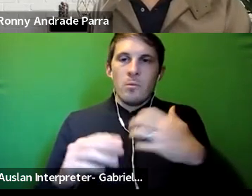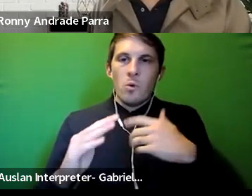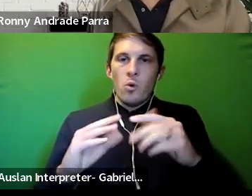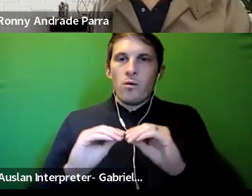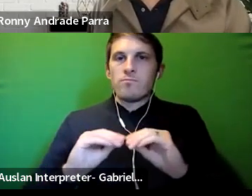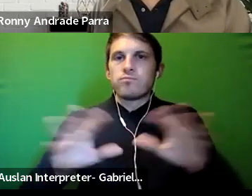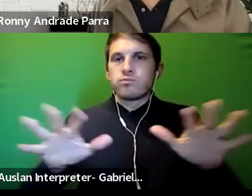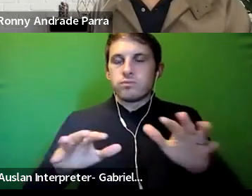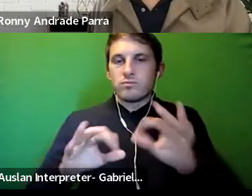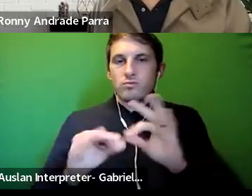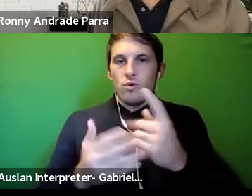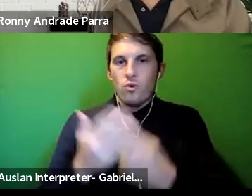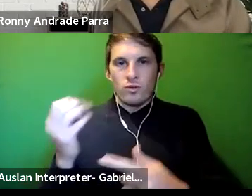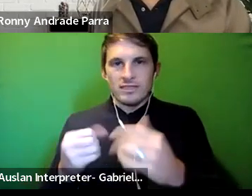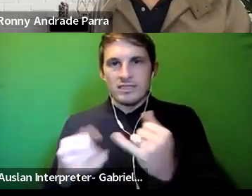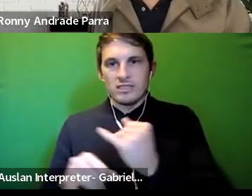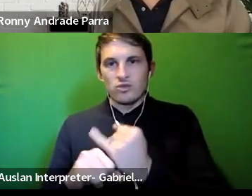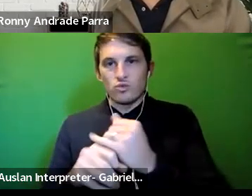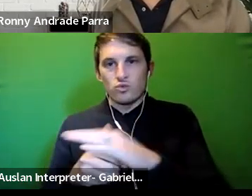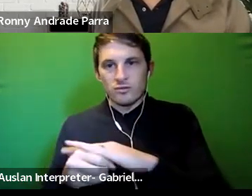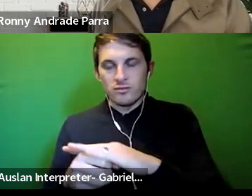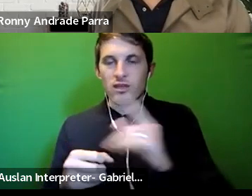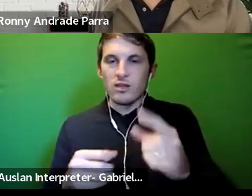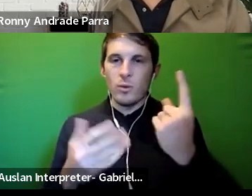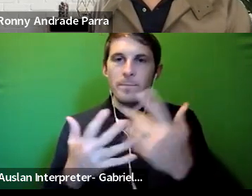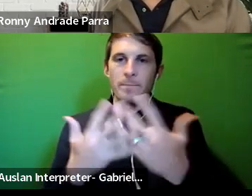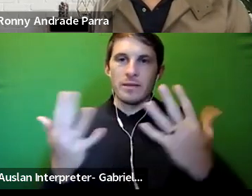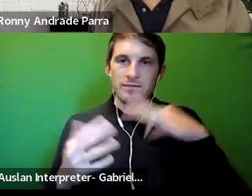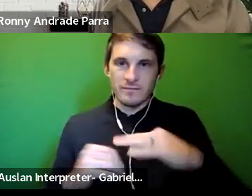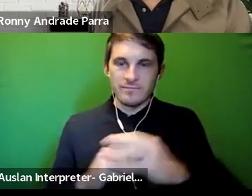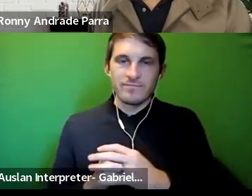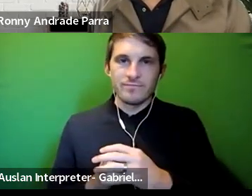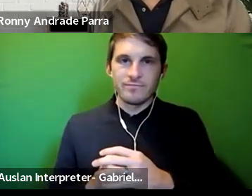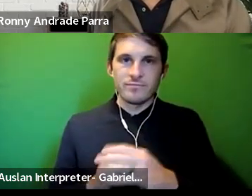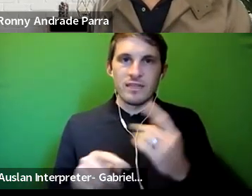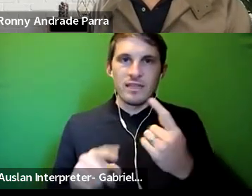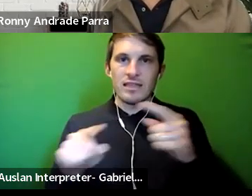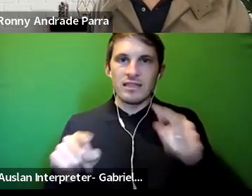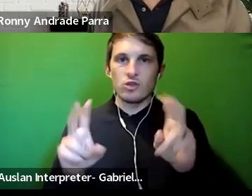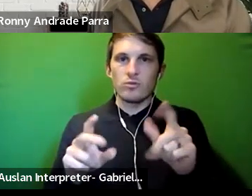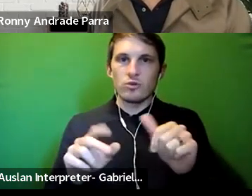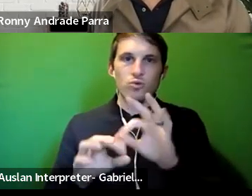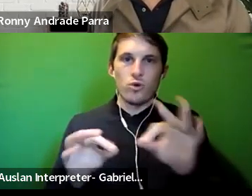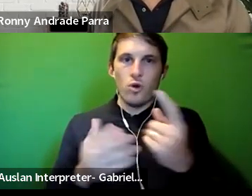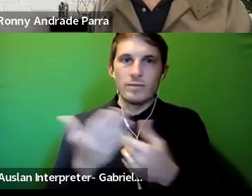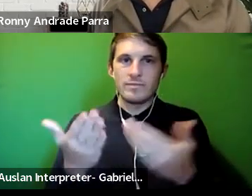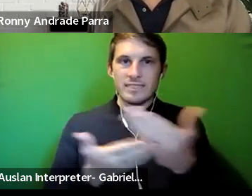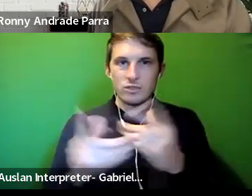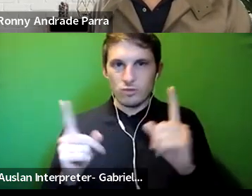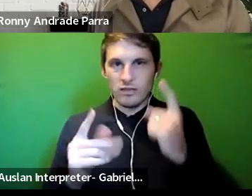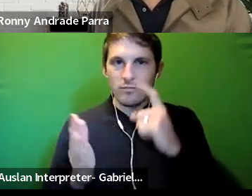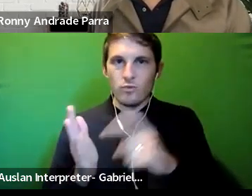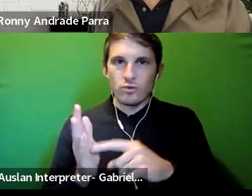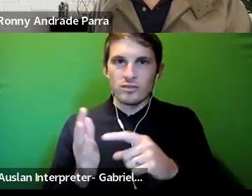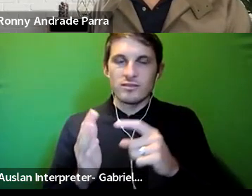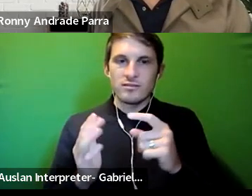own institutions and our sector. So that's probably the big call out that we'll make. And to be fair, this topic should not be just discussed today. It is important that we acknowledge it on